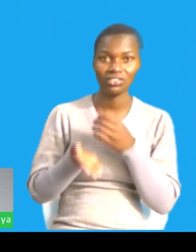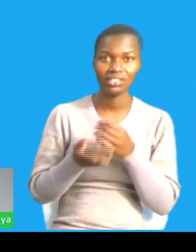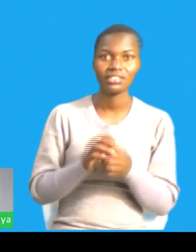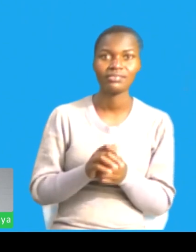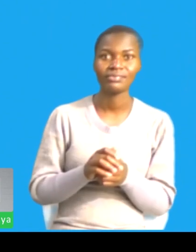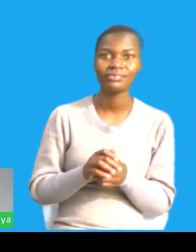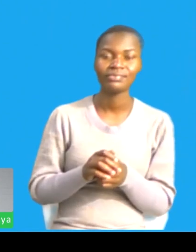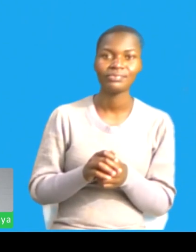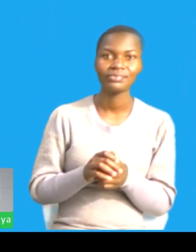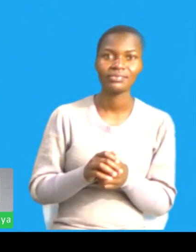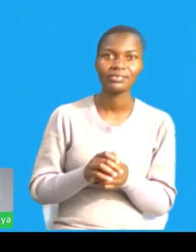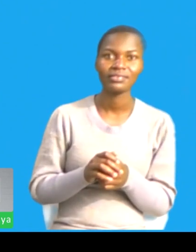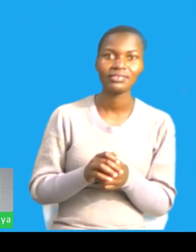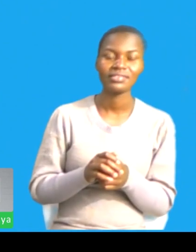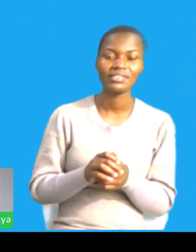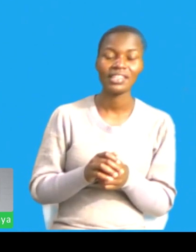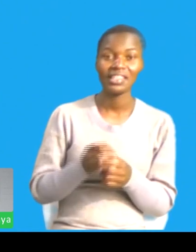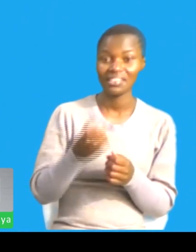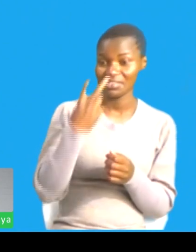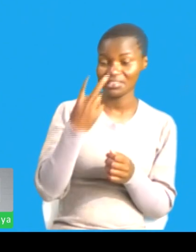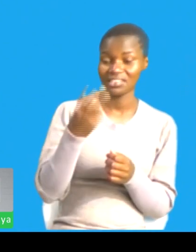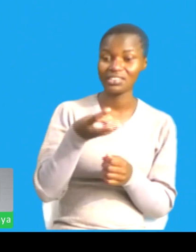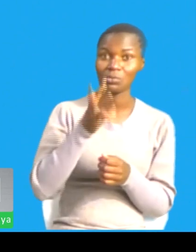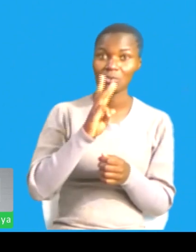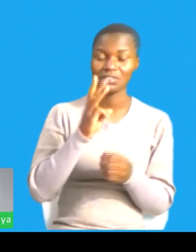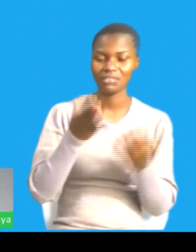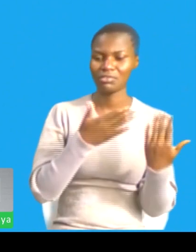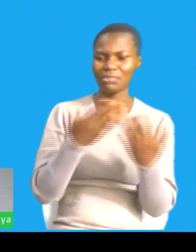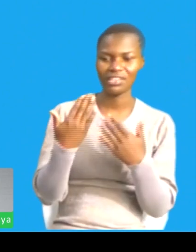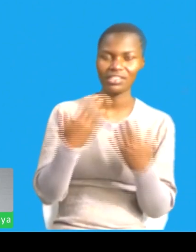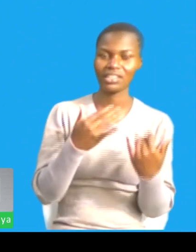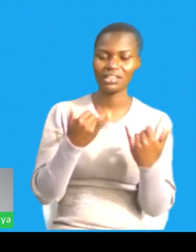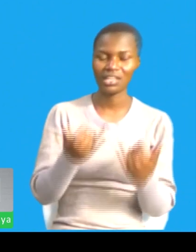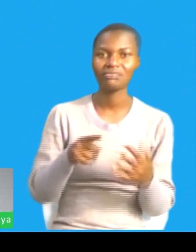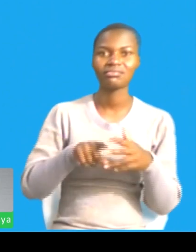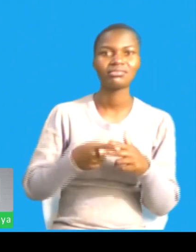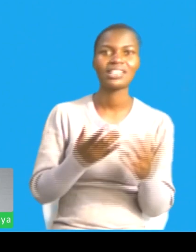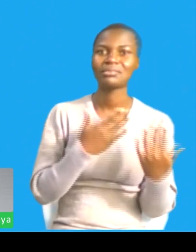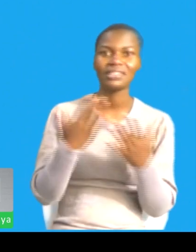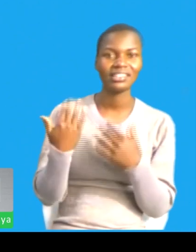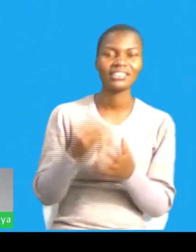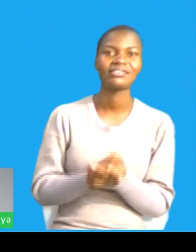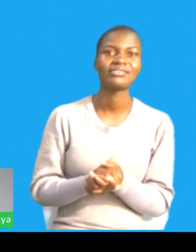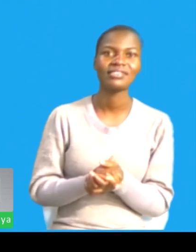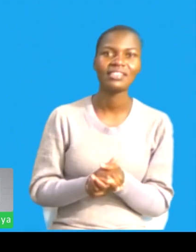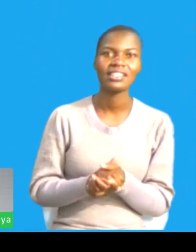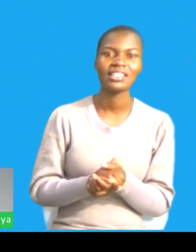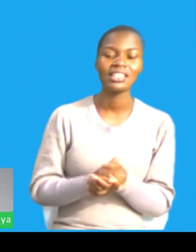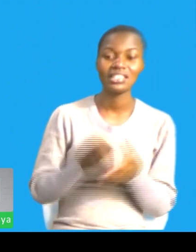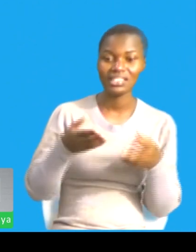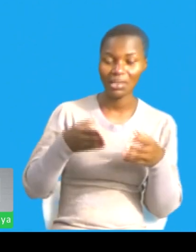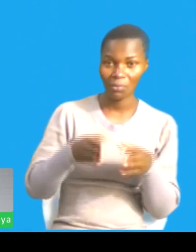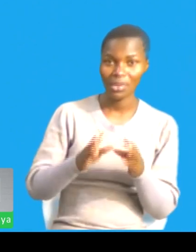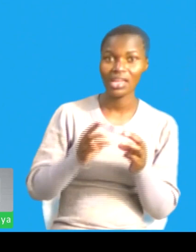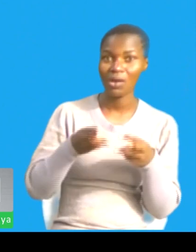Sasa unaona hiyo, wameona hii ni maji ya kuogea, sasa wanaiogea. I think it's also some way of saying